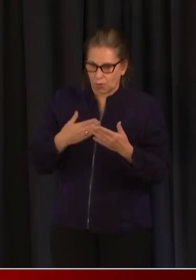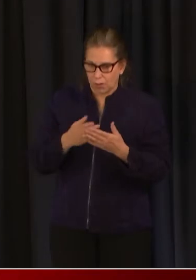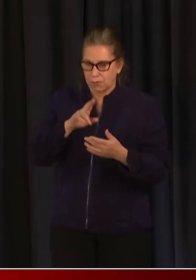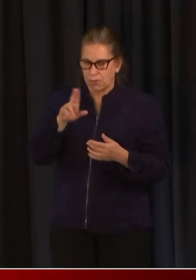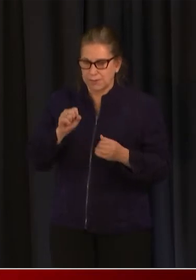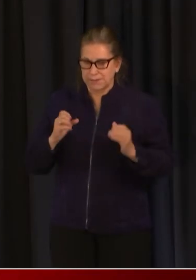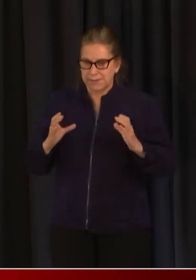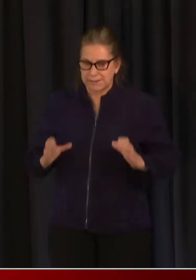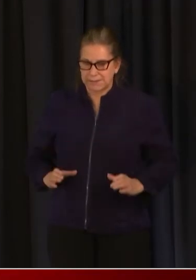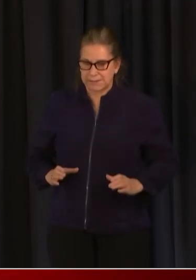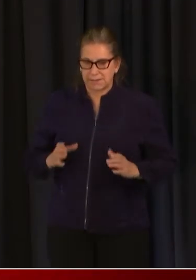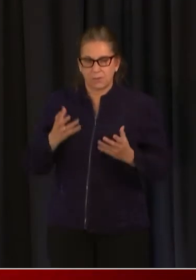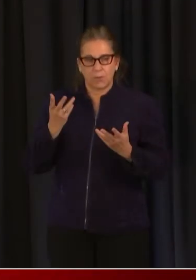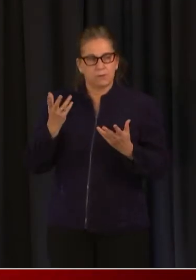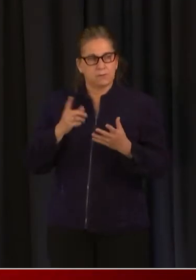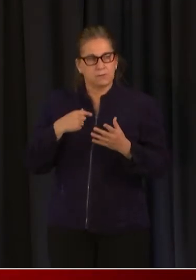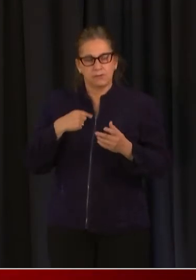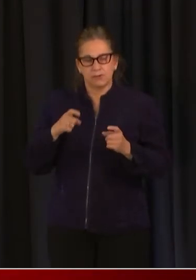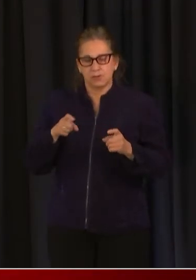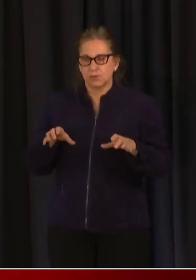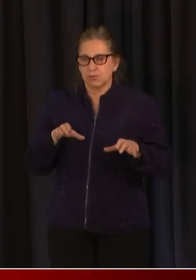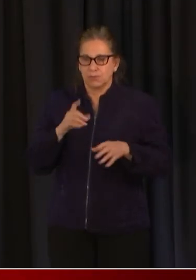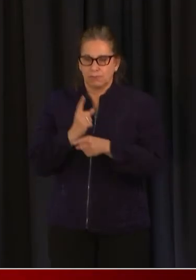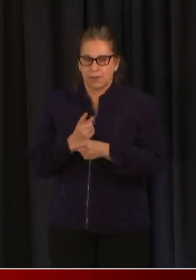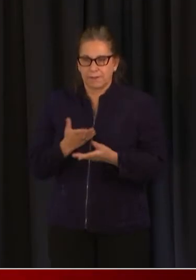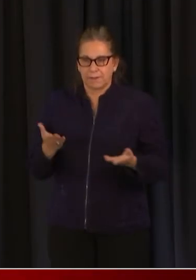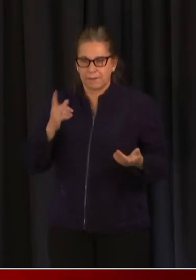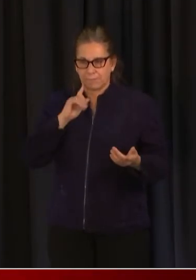who need to do the right thing for our democracy.